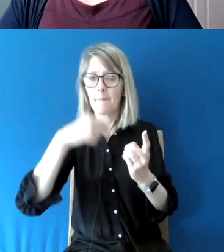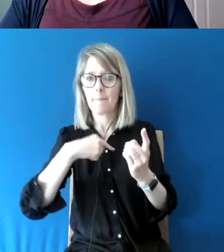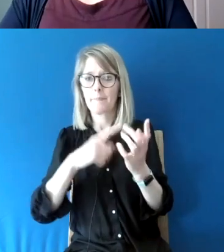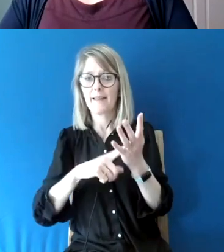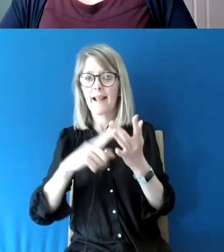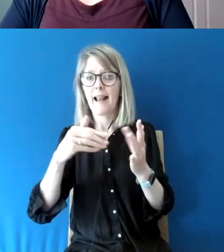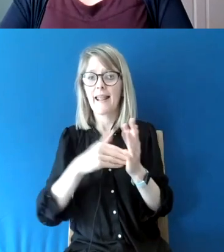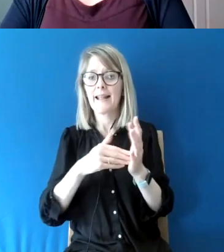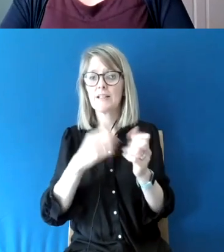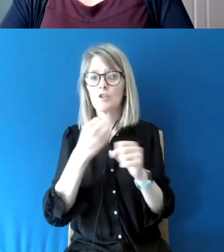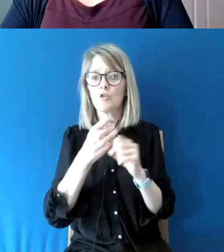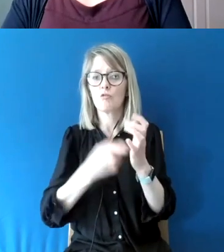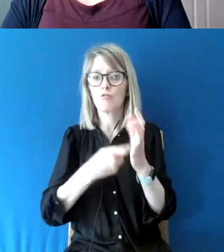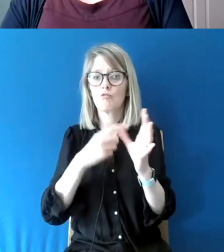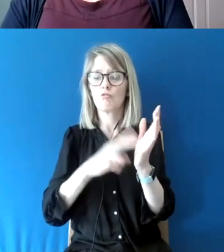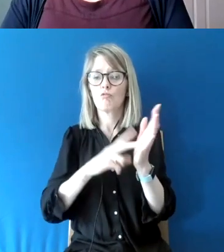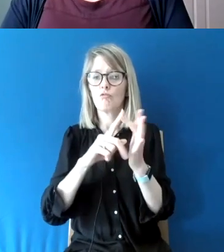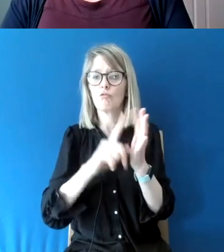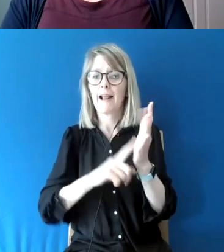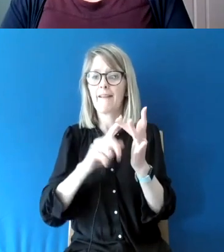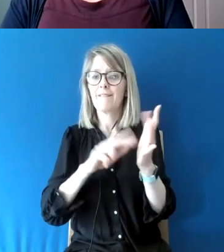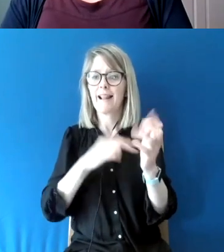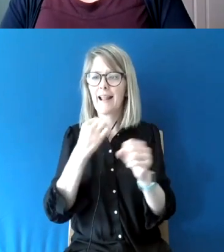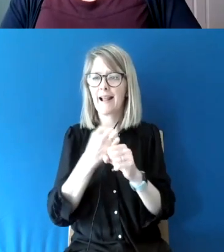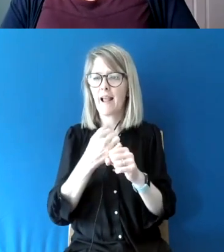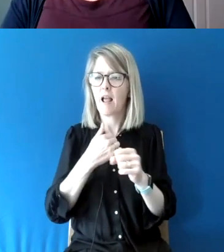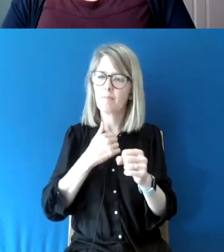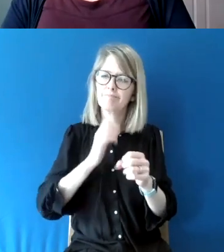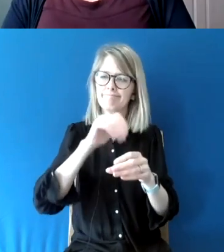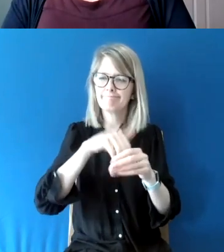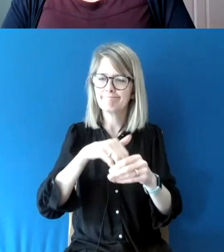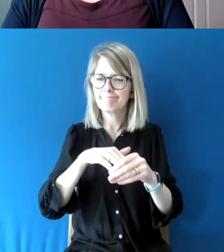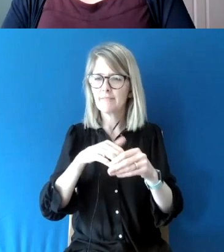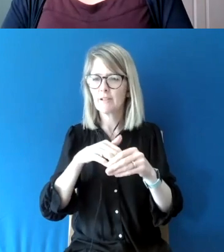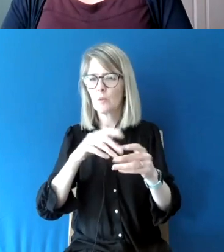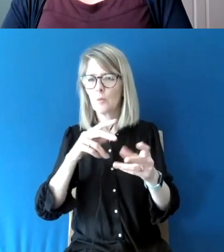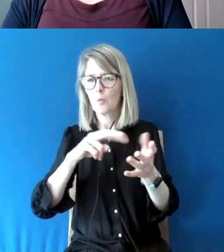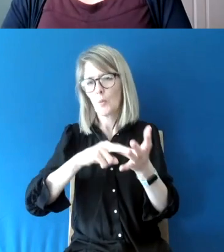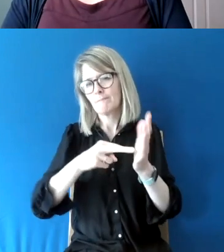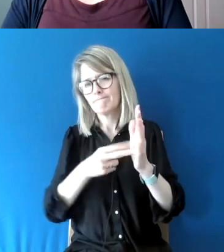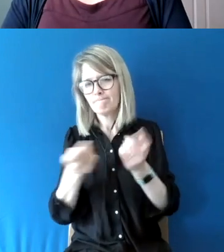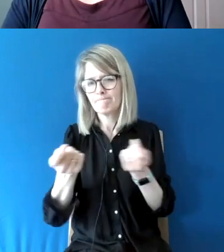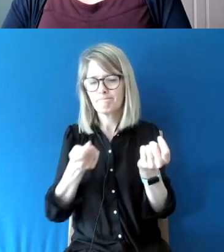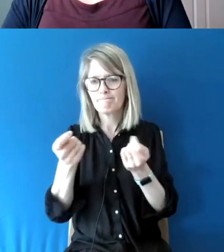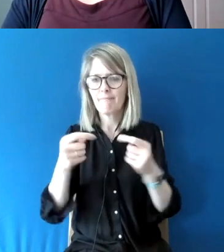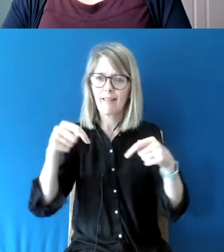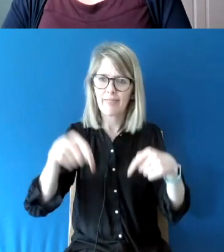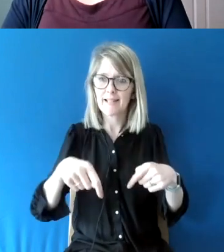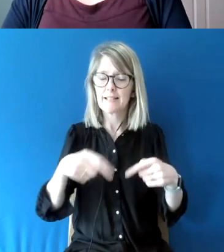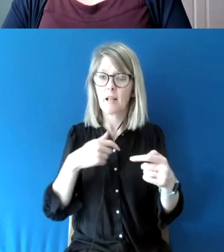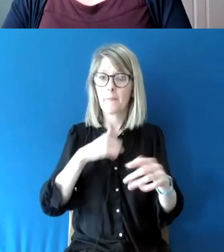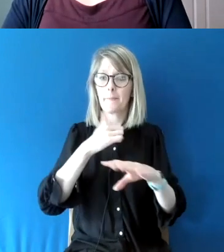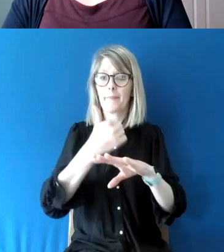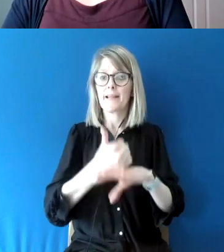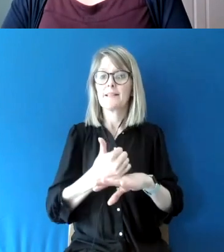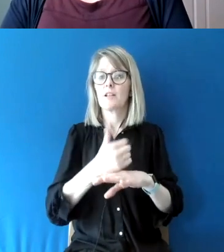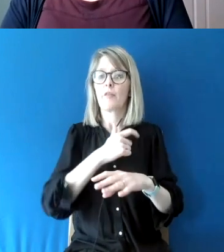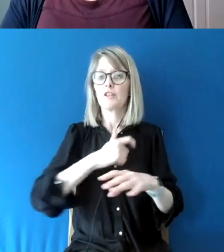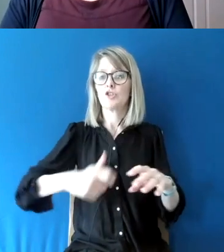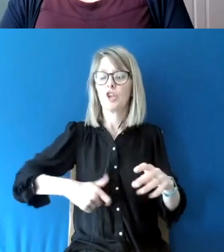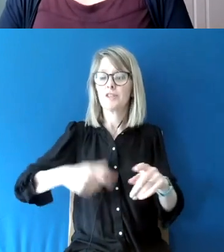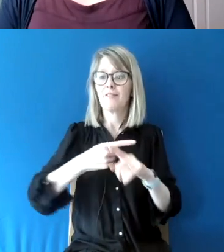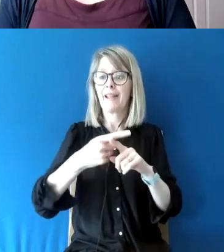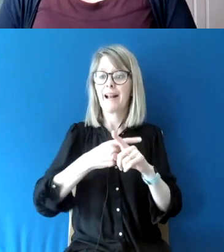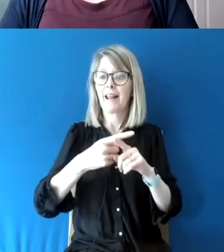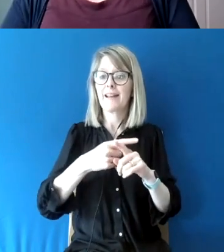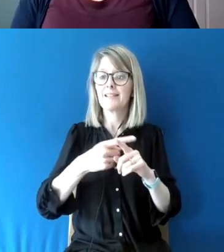of the steering group for these webinars. I'm based in the Church of England's Ministry Development team.